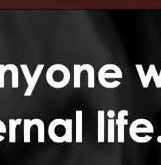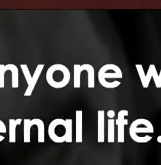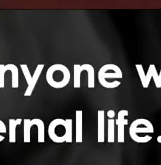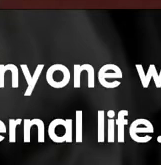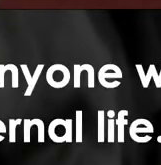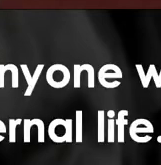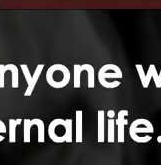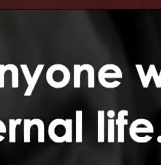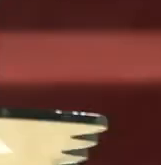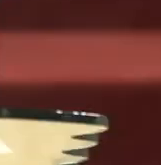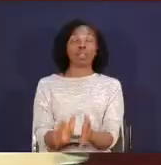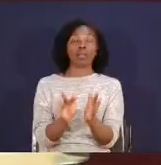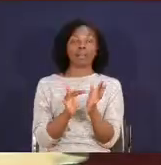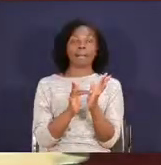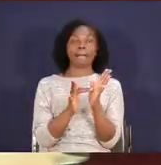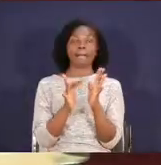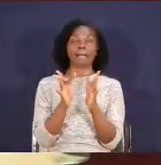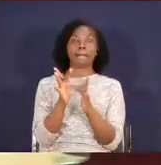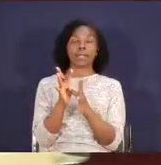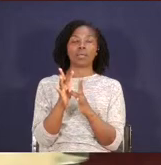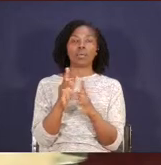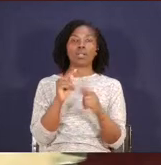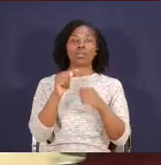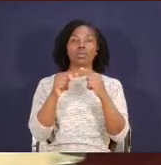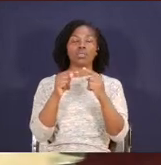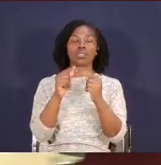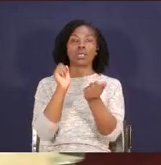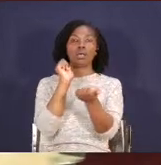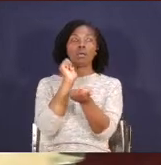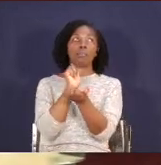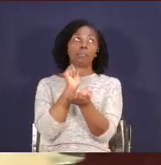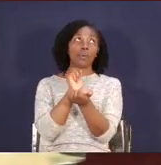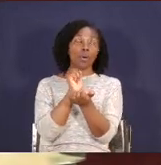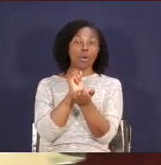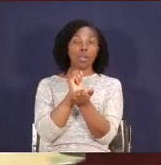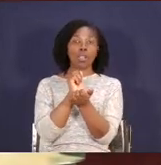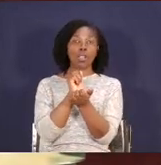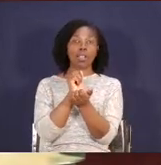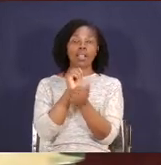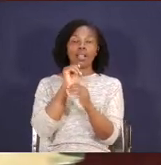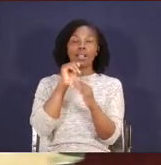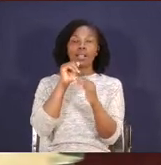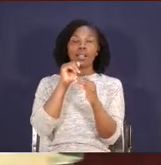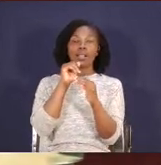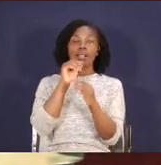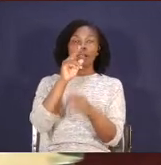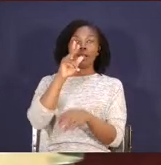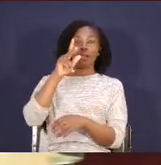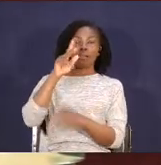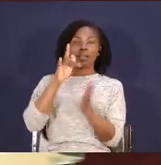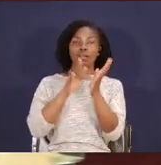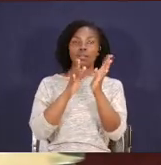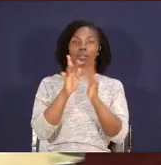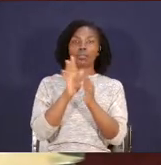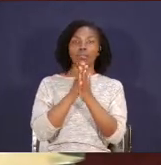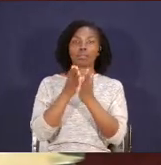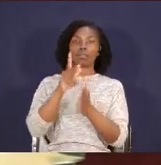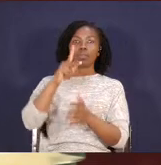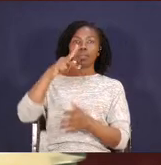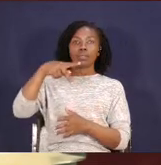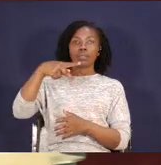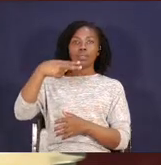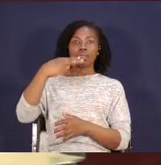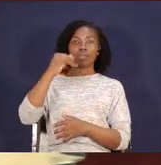Bible goes on and on. The Apostle Paul in Philippians chapter 3 outlines his